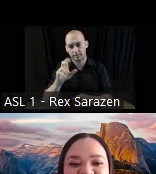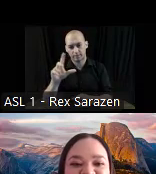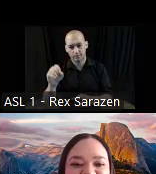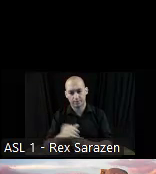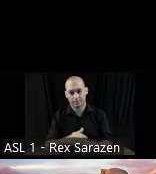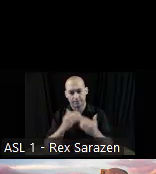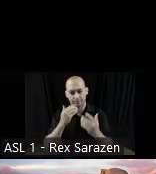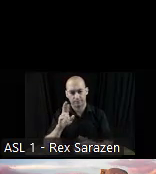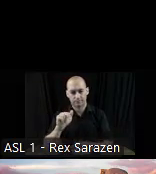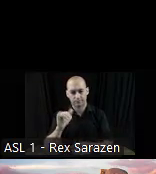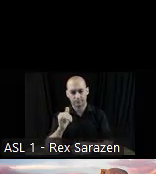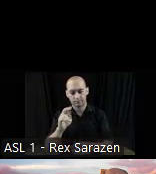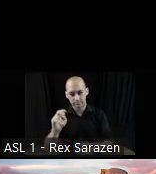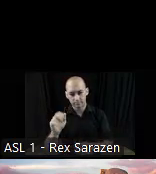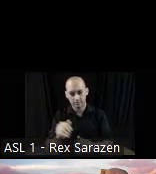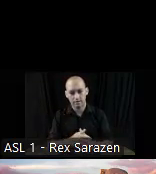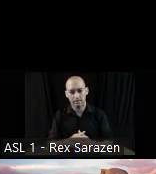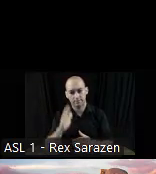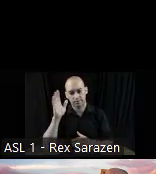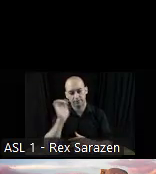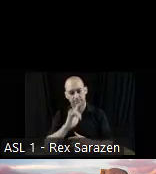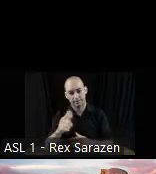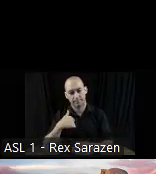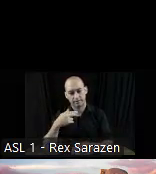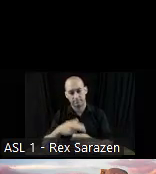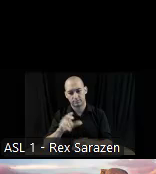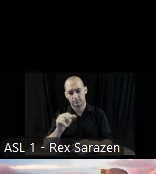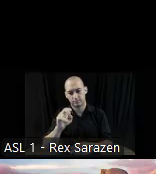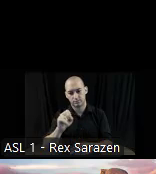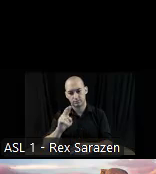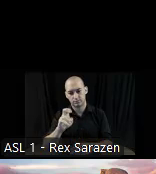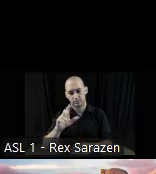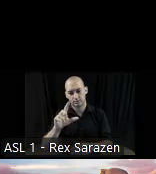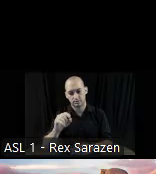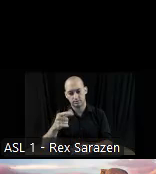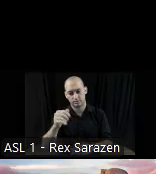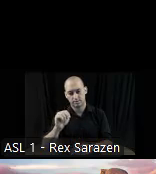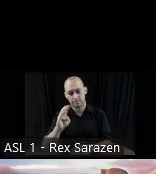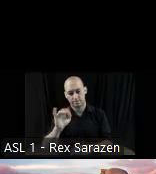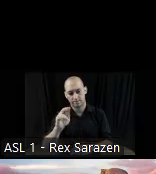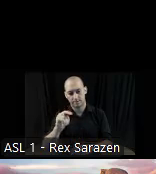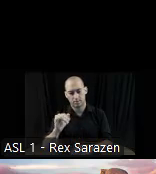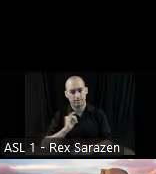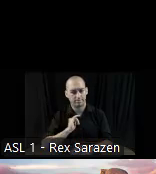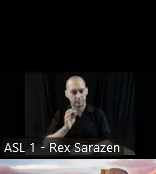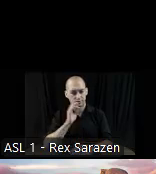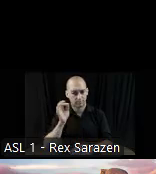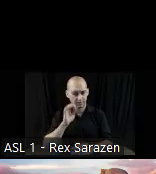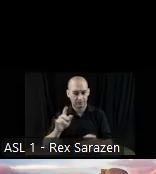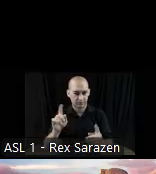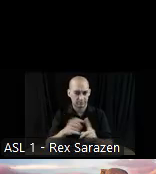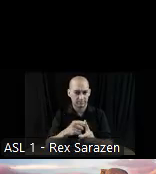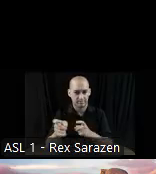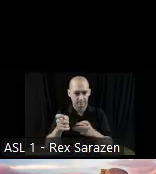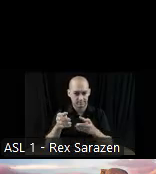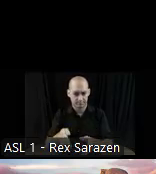Ranjana. So hello, everyone. My name is Consuelo Gambino. I am the Tribal Affairs Manager at the Department of Aging. Thank